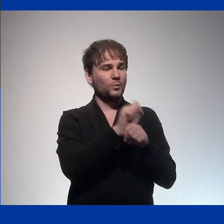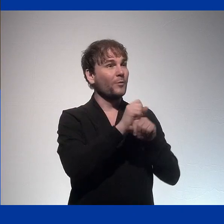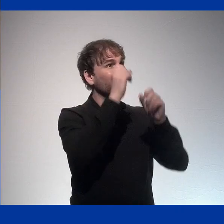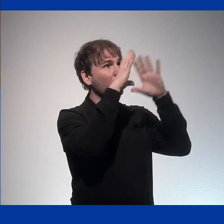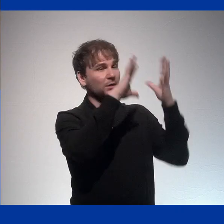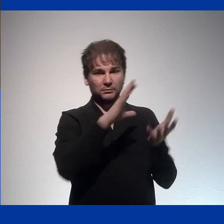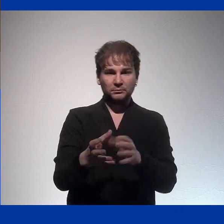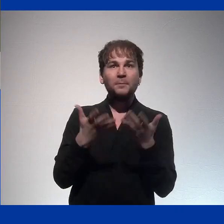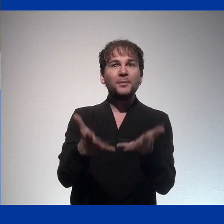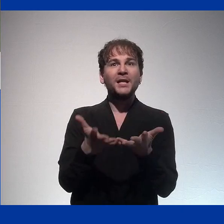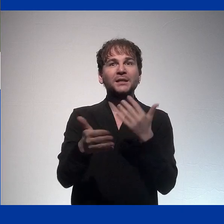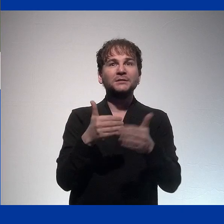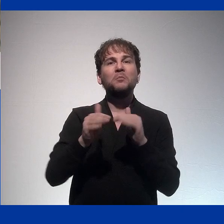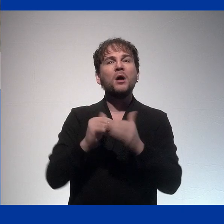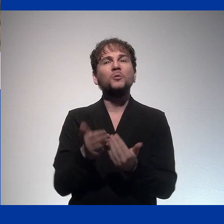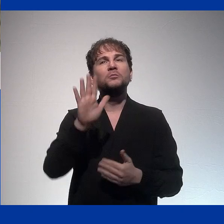Hello, everybody.